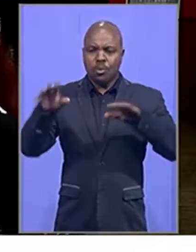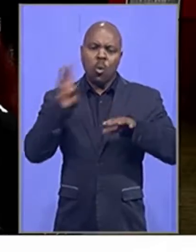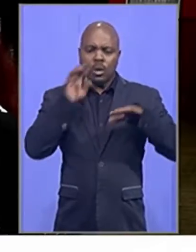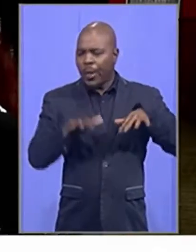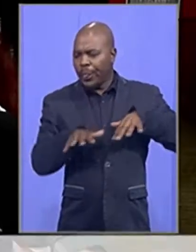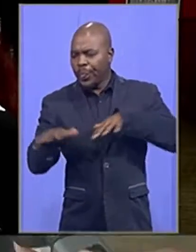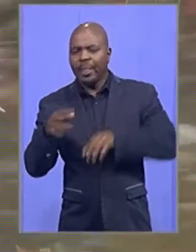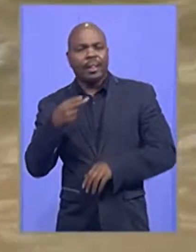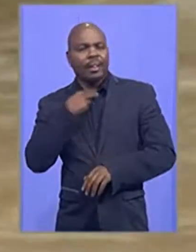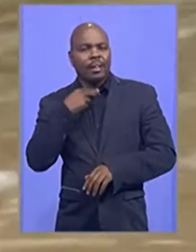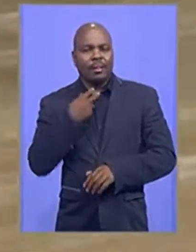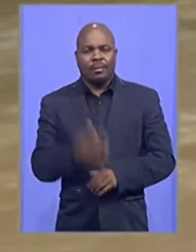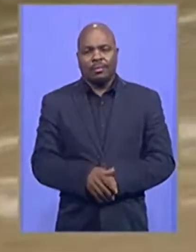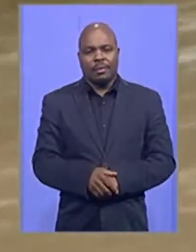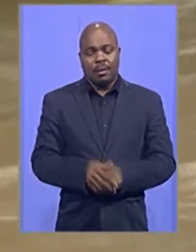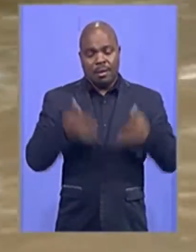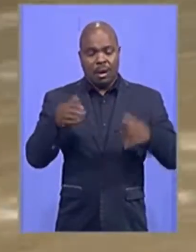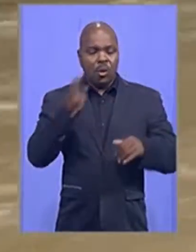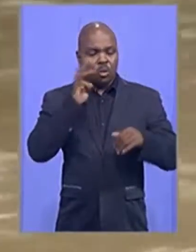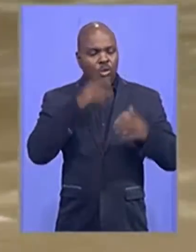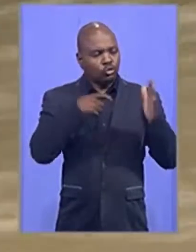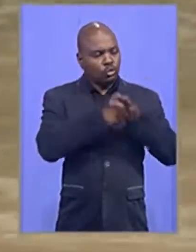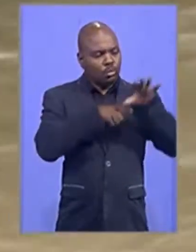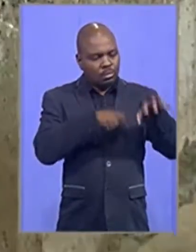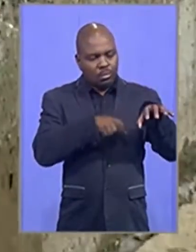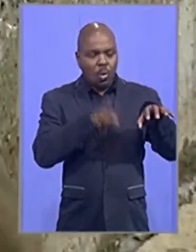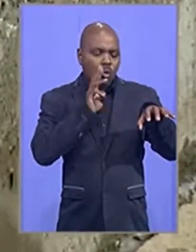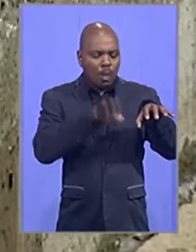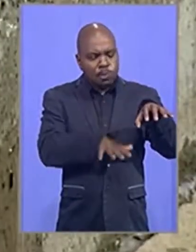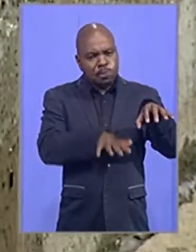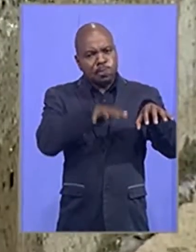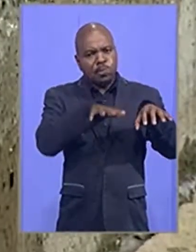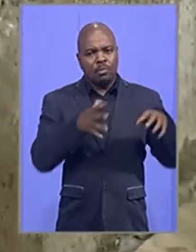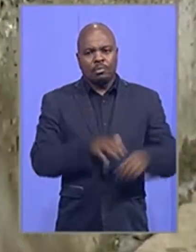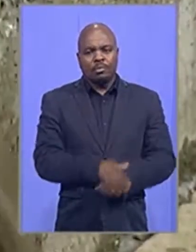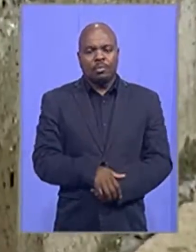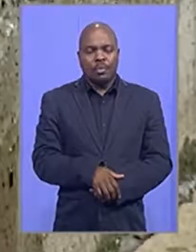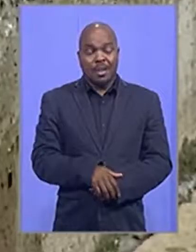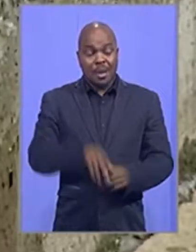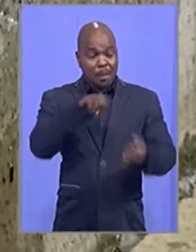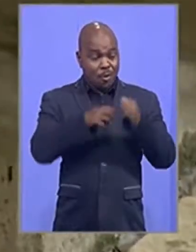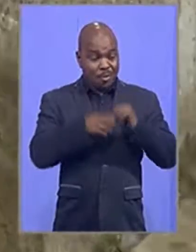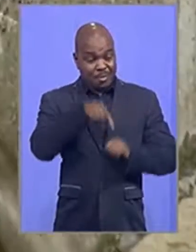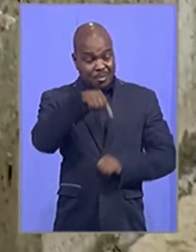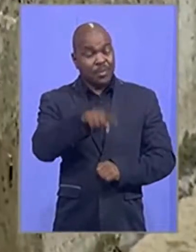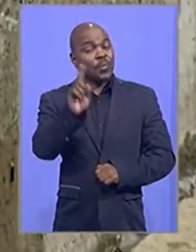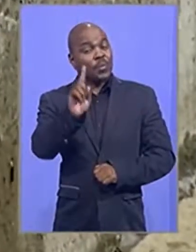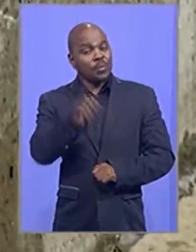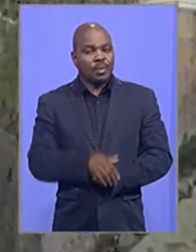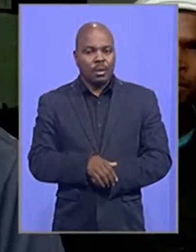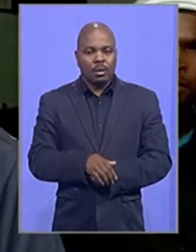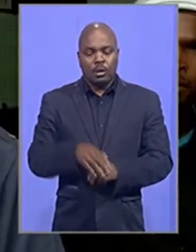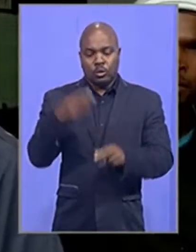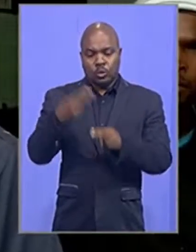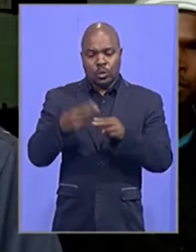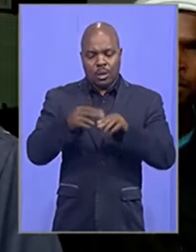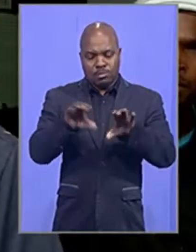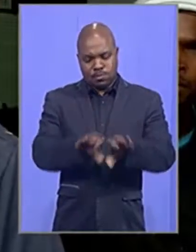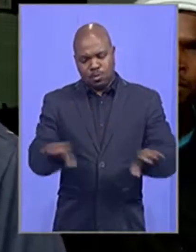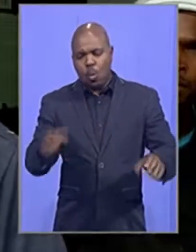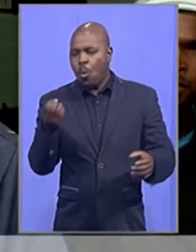goes and all the water just dams up in front of all the shops here. The problem here is that the sewage channels